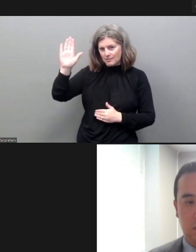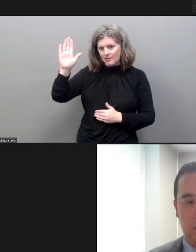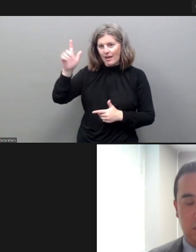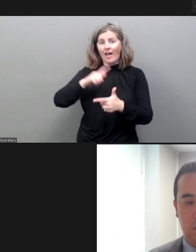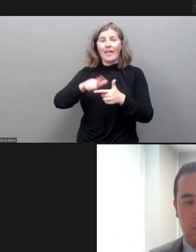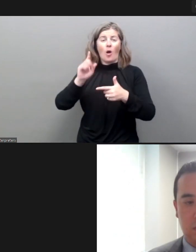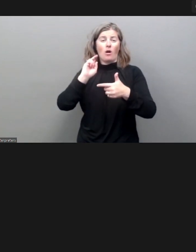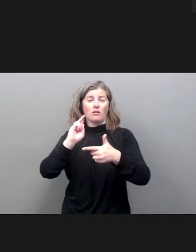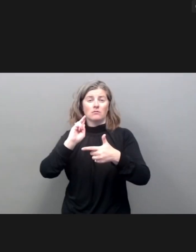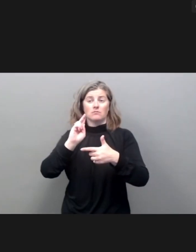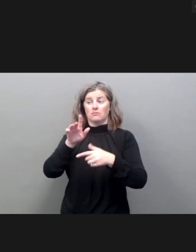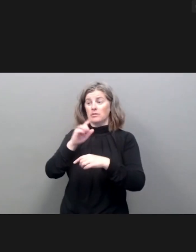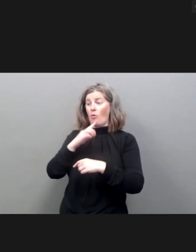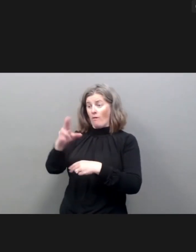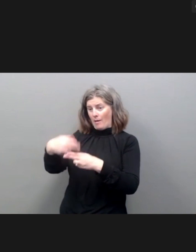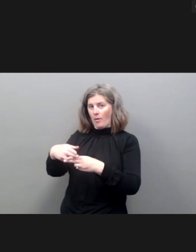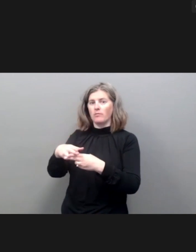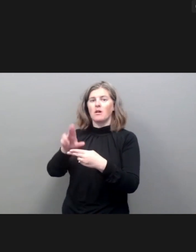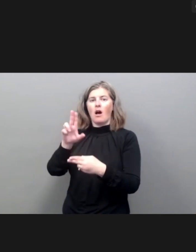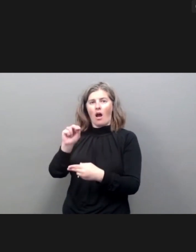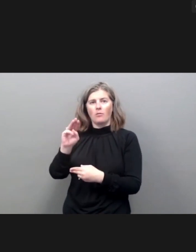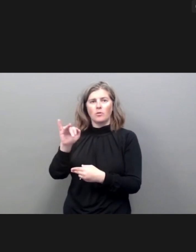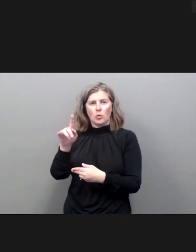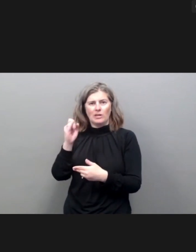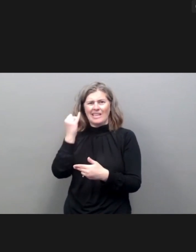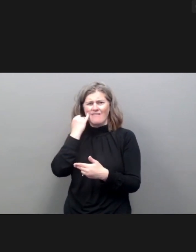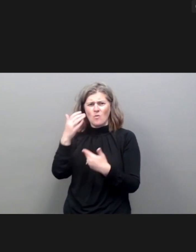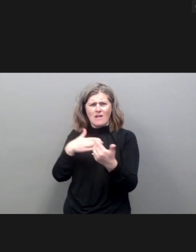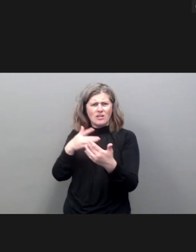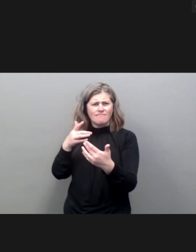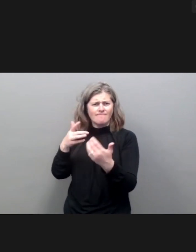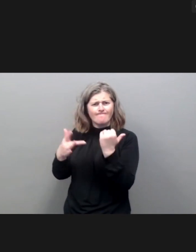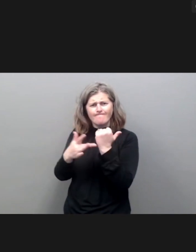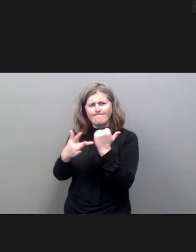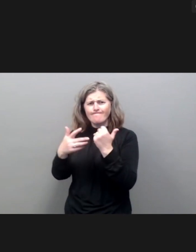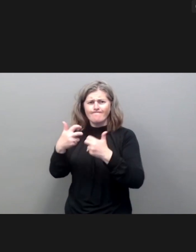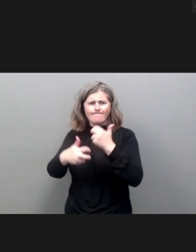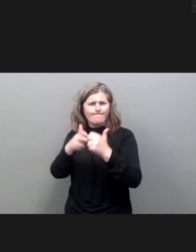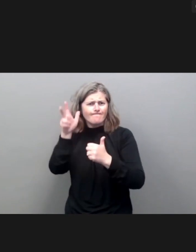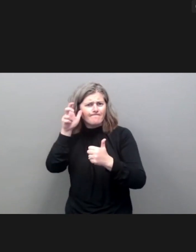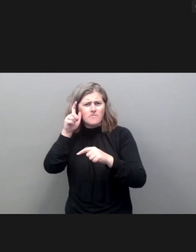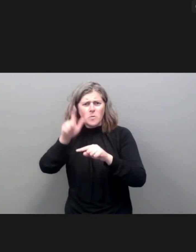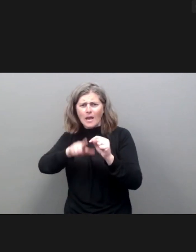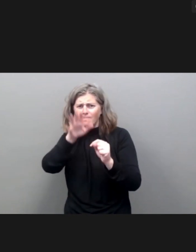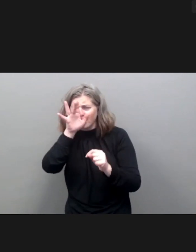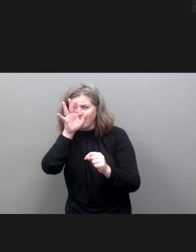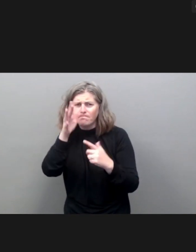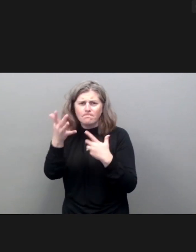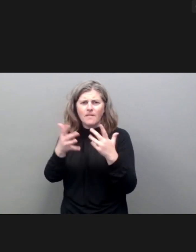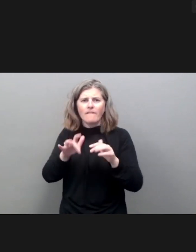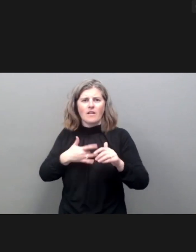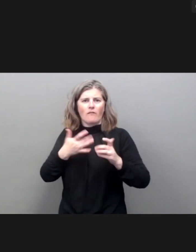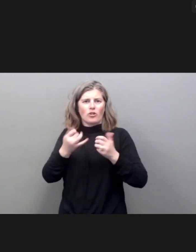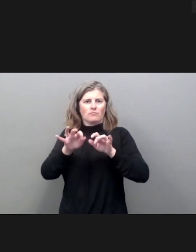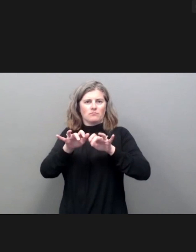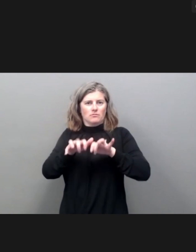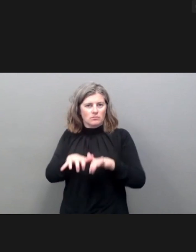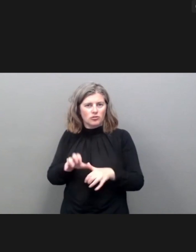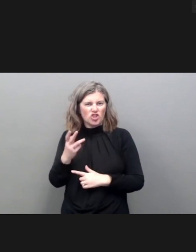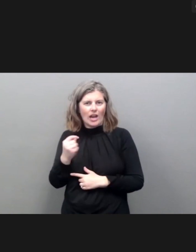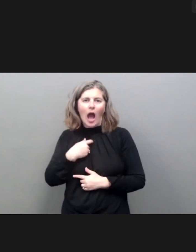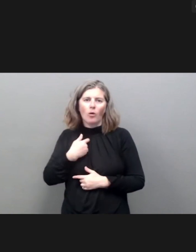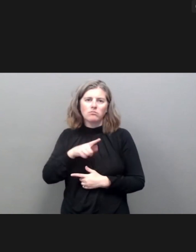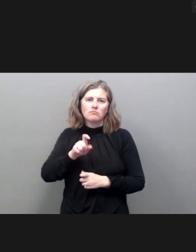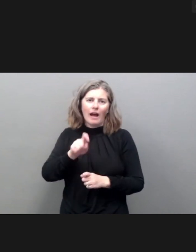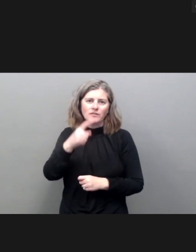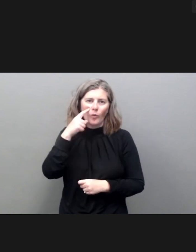you and unmute you. And if for whatever reason you're having some sort of audio challenge and you're not able to ask a question, feel free to drop it in the chat and I'll ask it